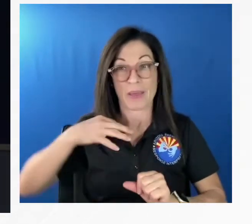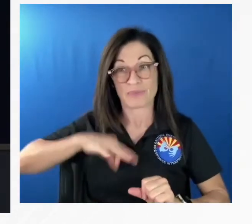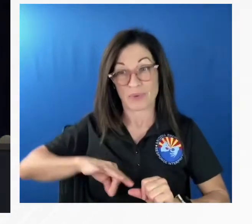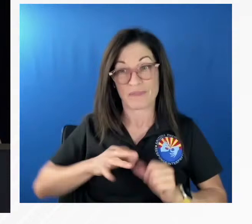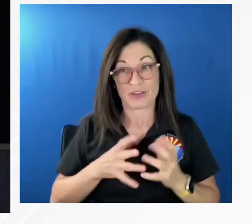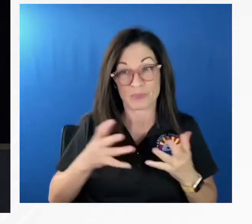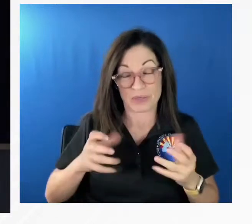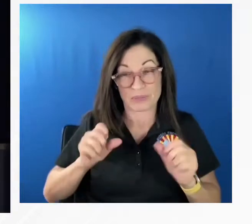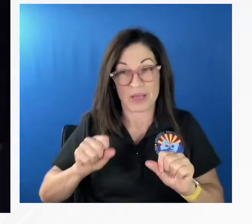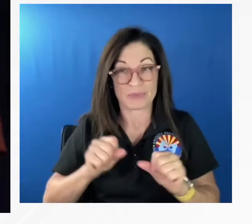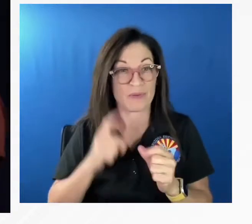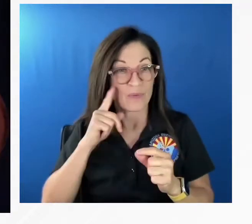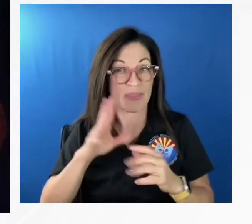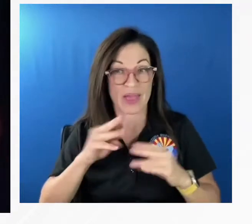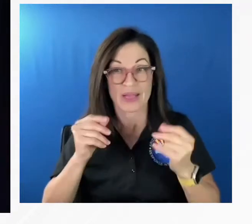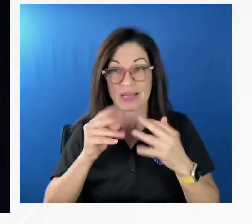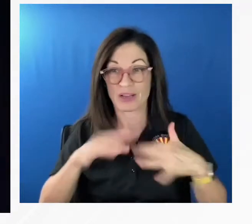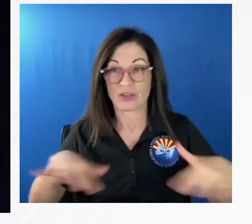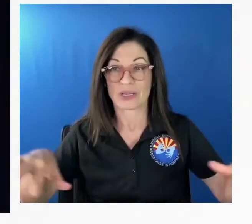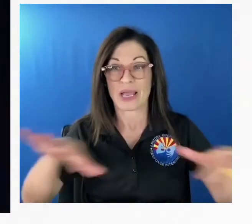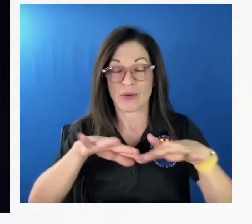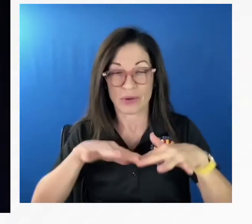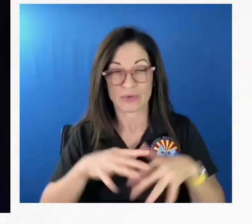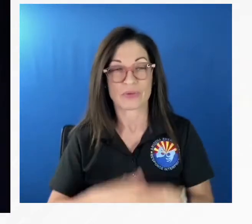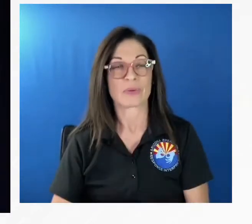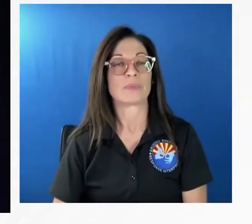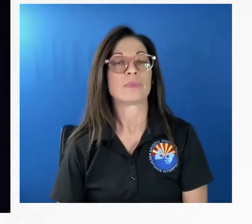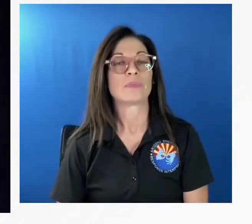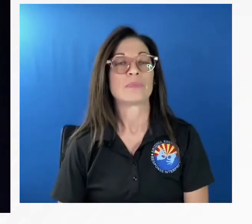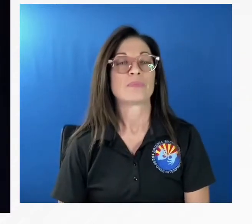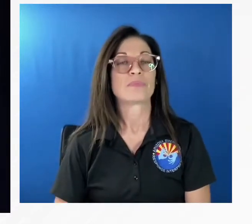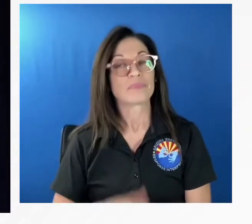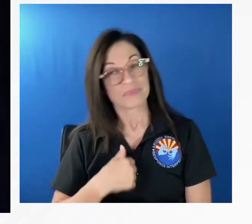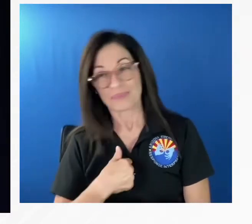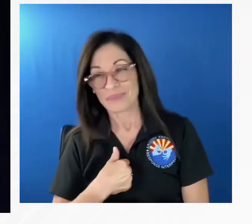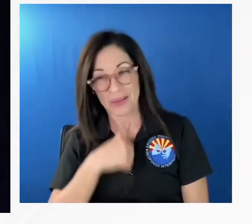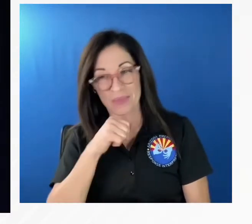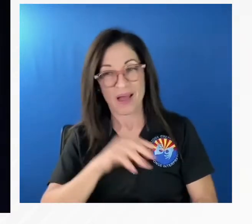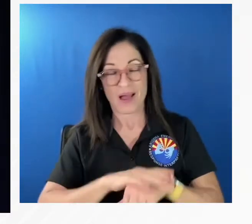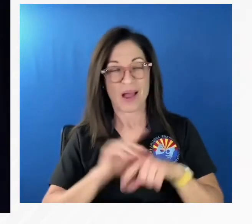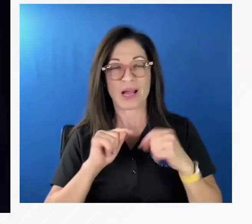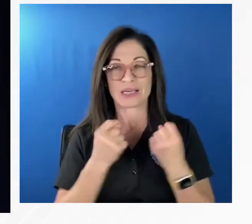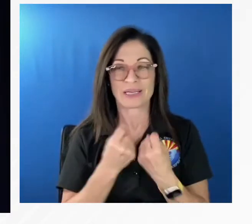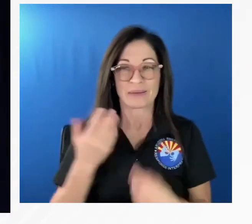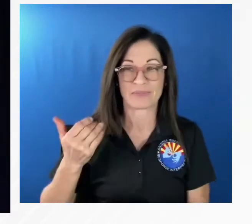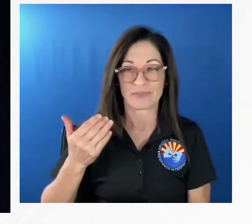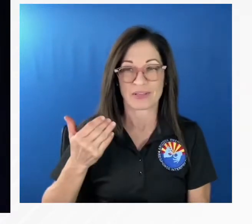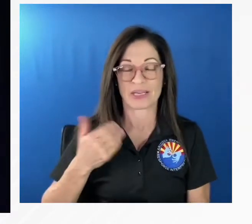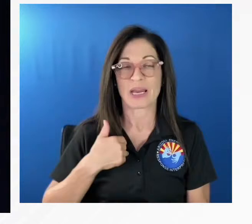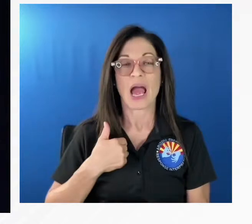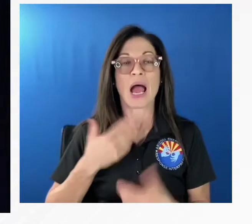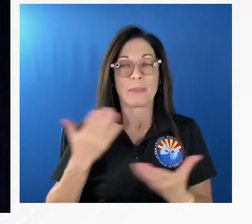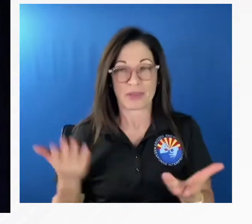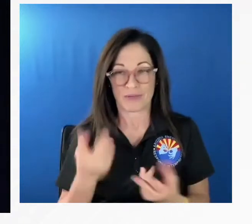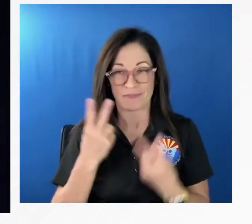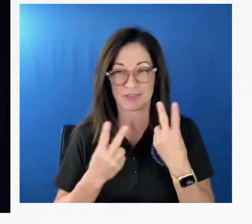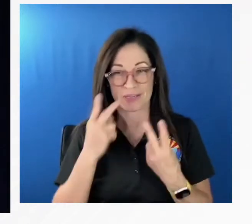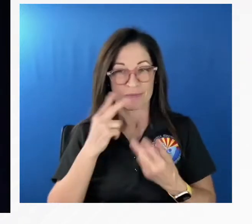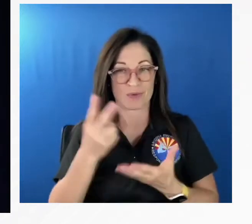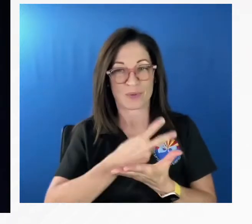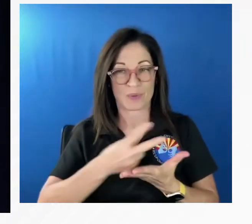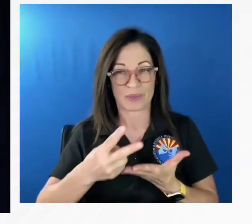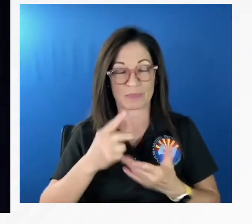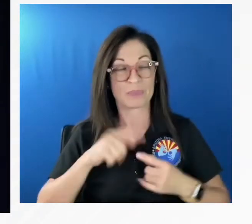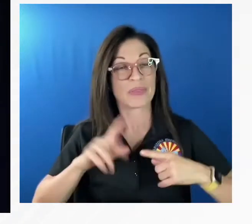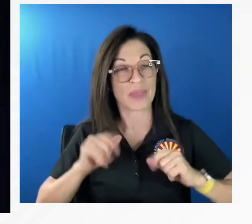there. So I'm not on Team 15. I'm visiting for 2 weeks, but that's something that I've been